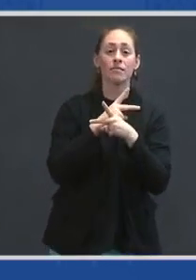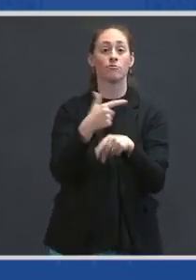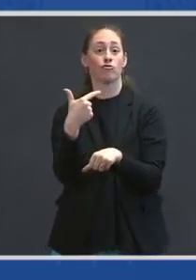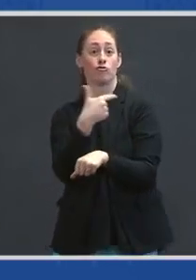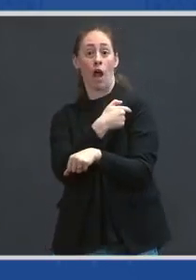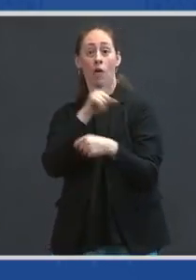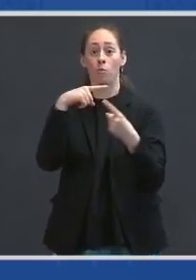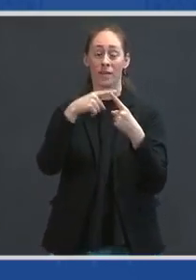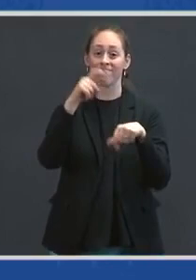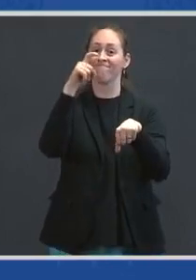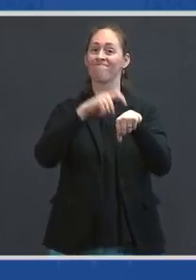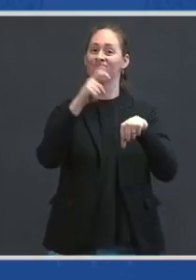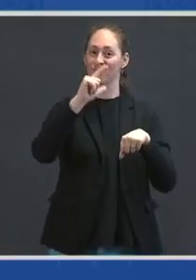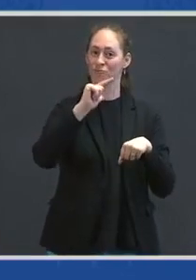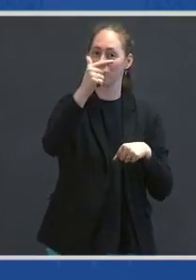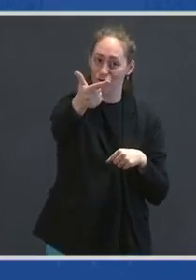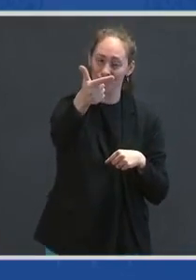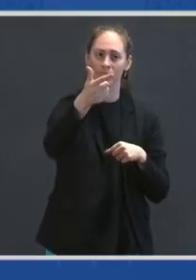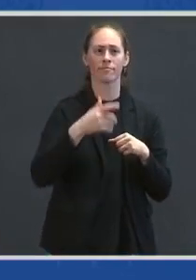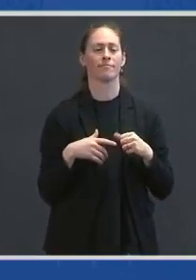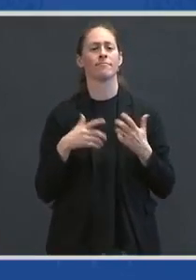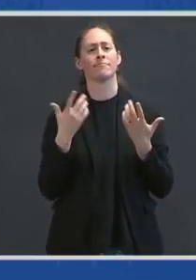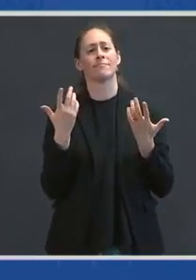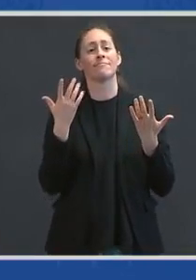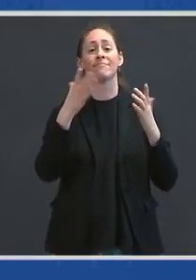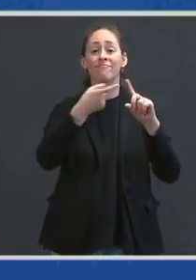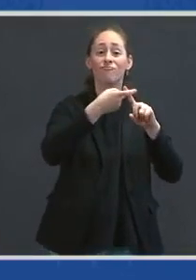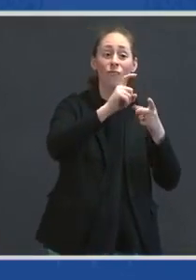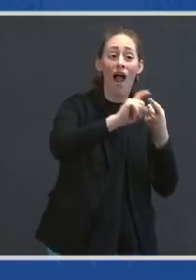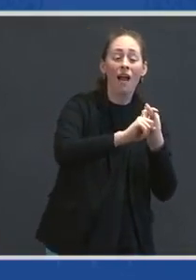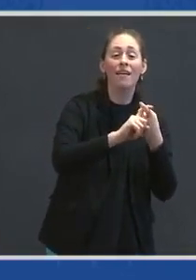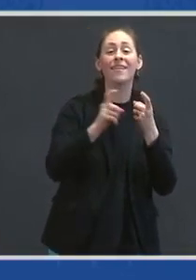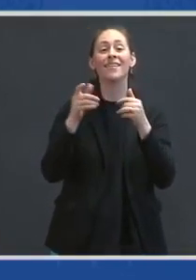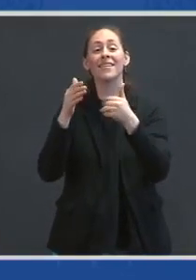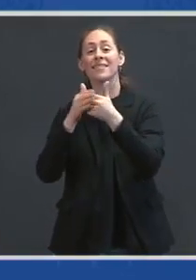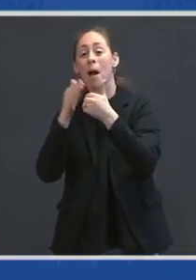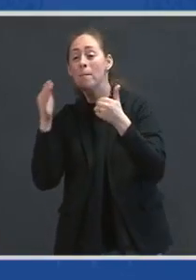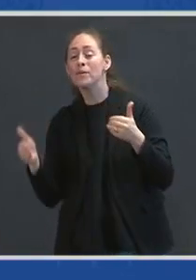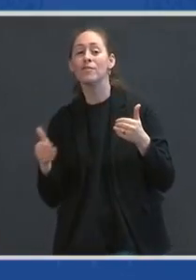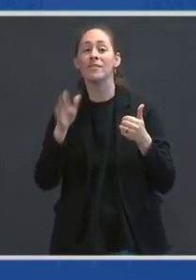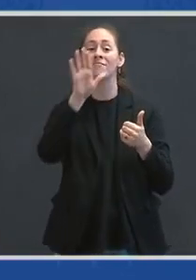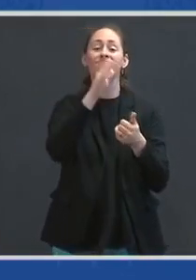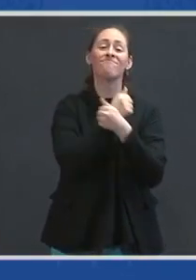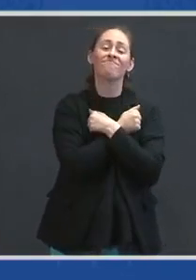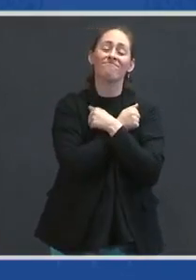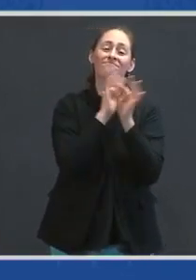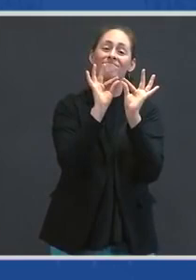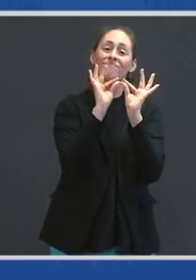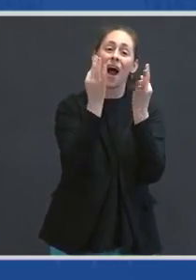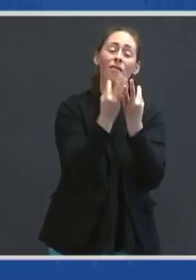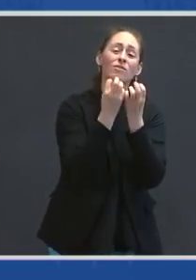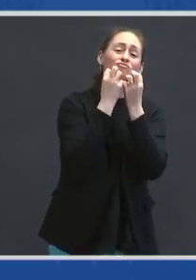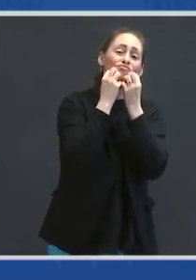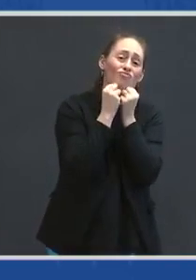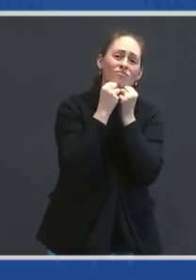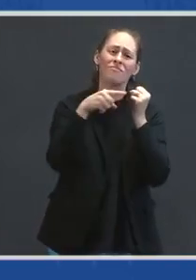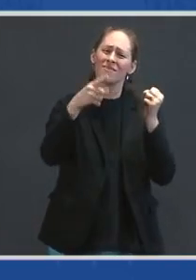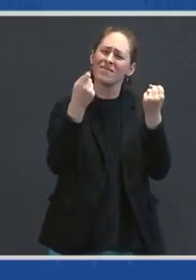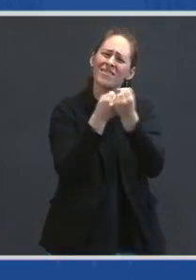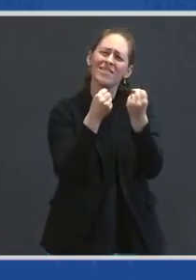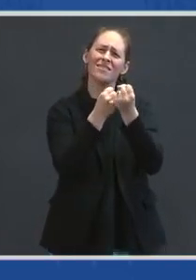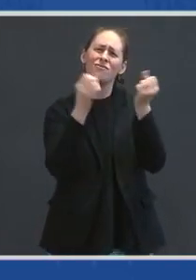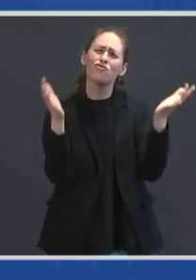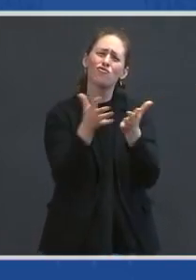When your friend or neighbor or loved one is eligible, encourage them to get vaccinated. And above